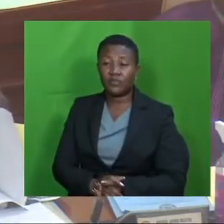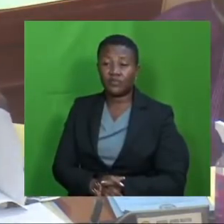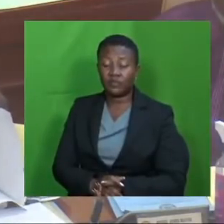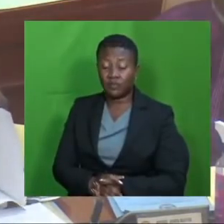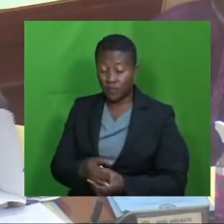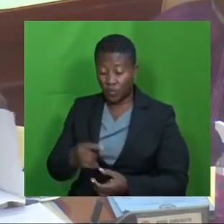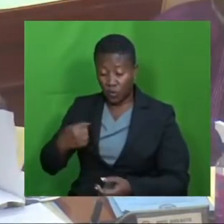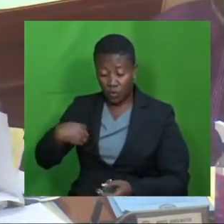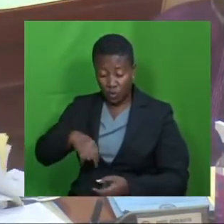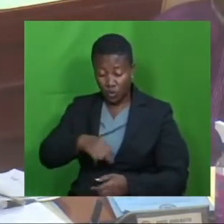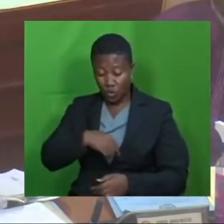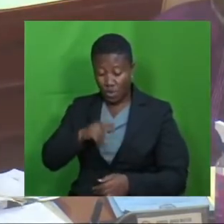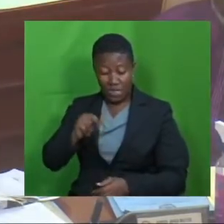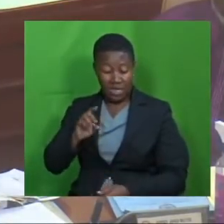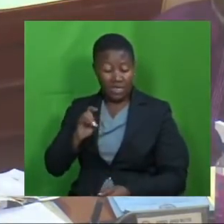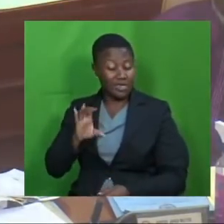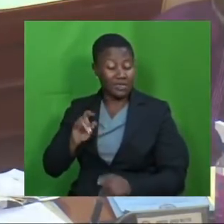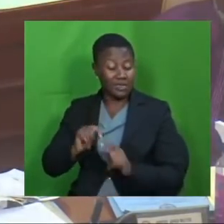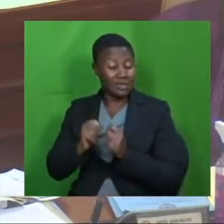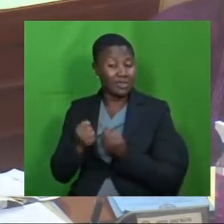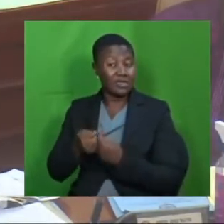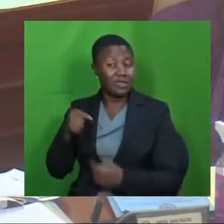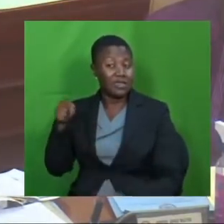on this side,